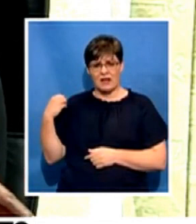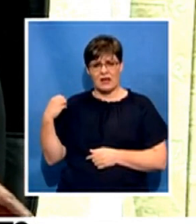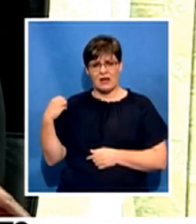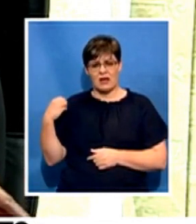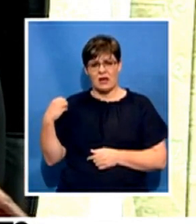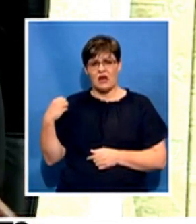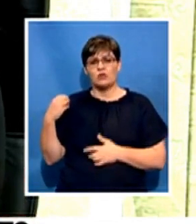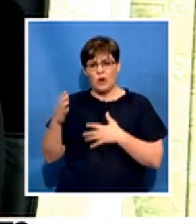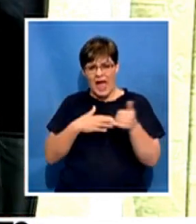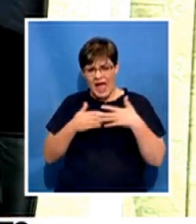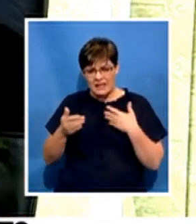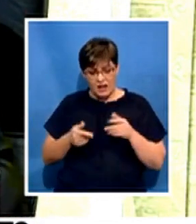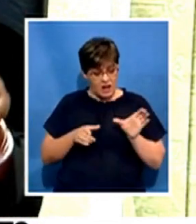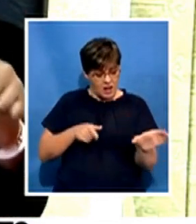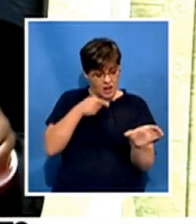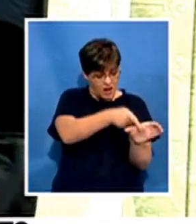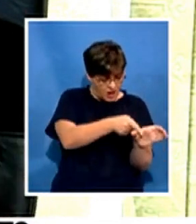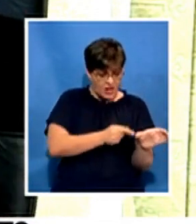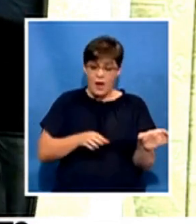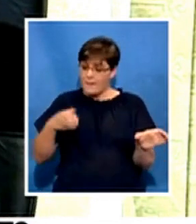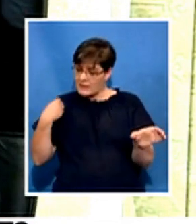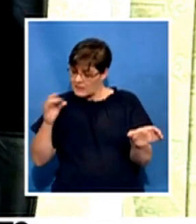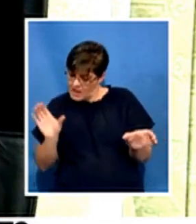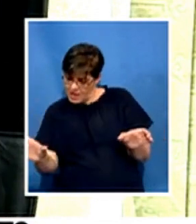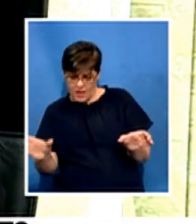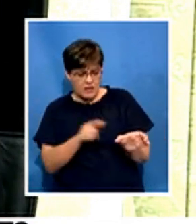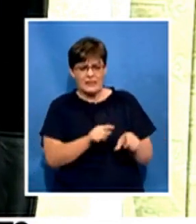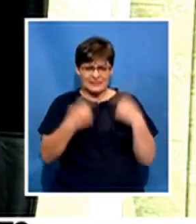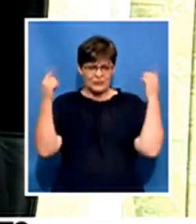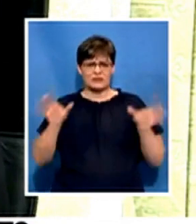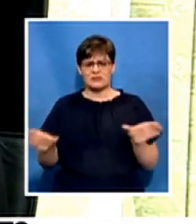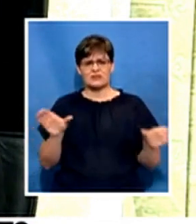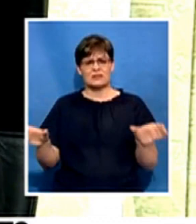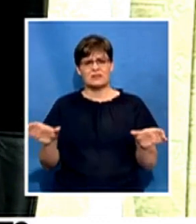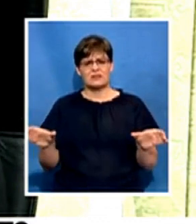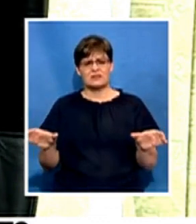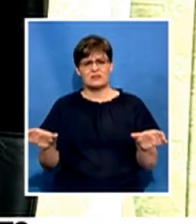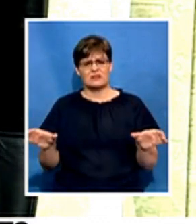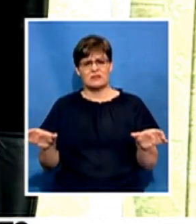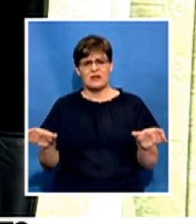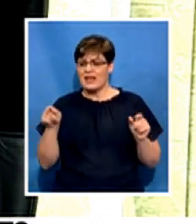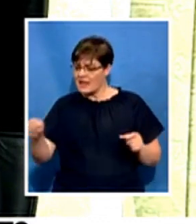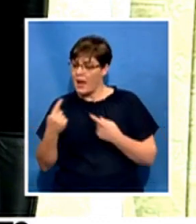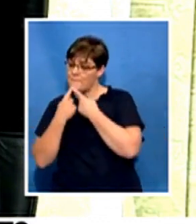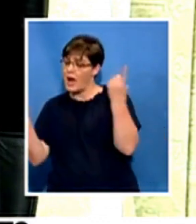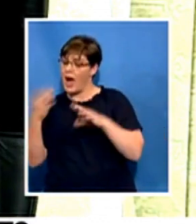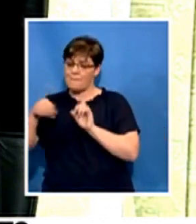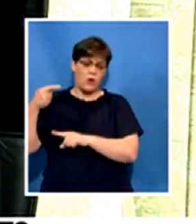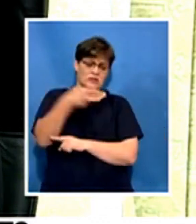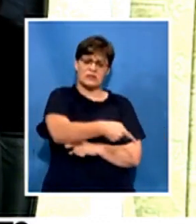issues. And you have the Minister of Finance that made pronouncement in the midterm budget